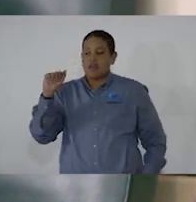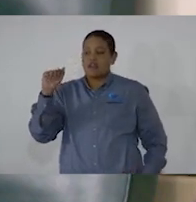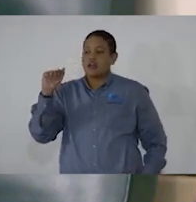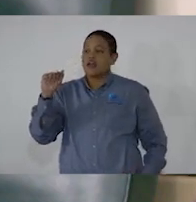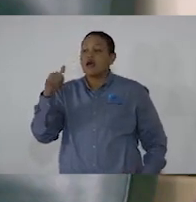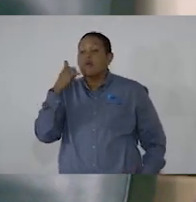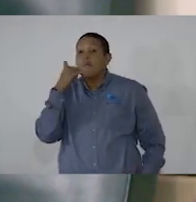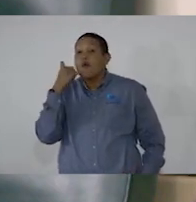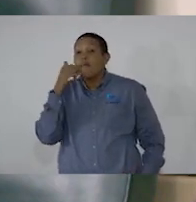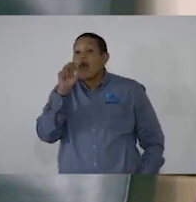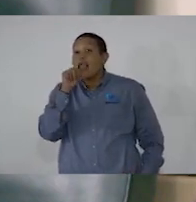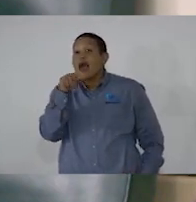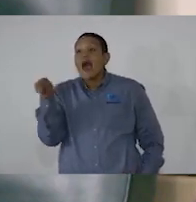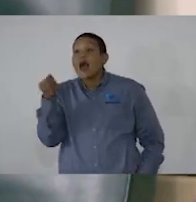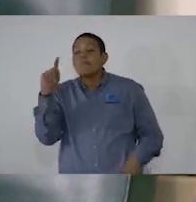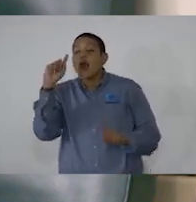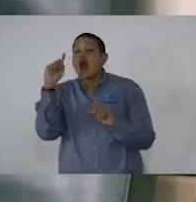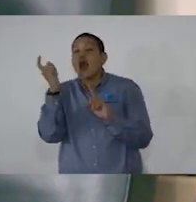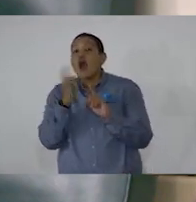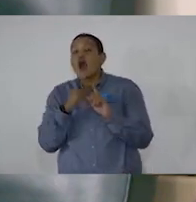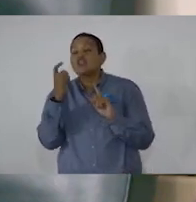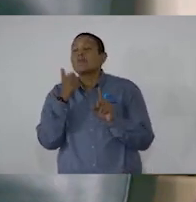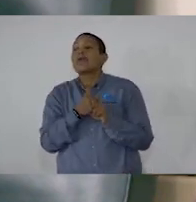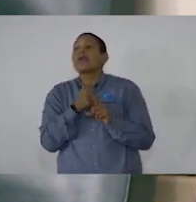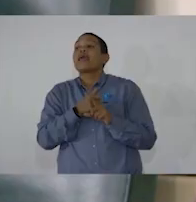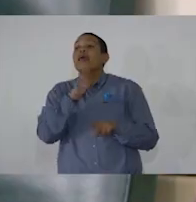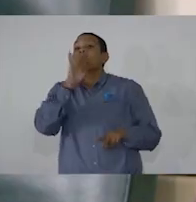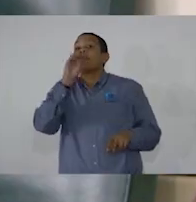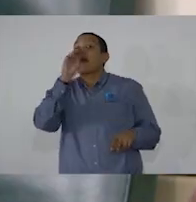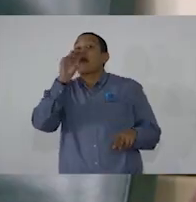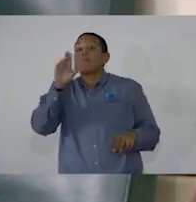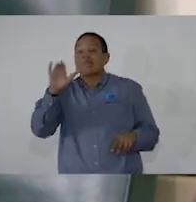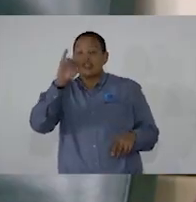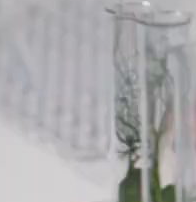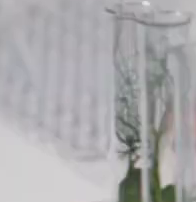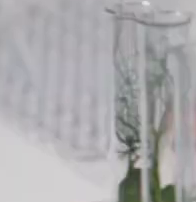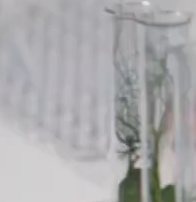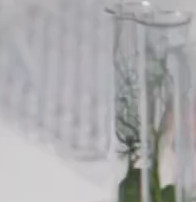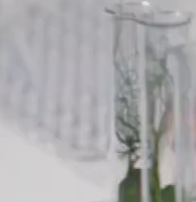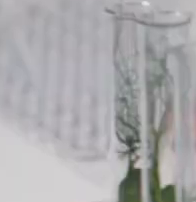an automated biometric identification system.